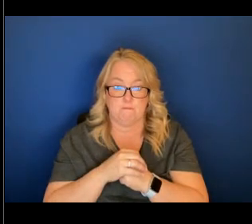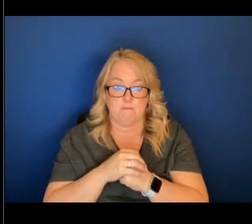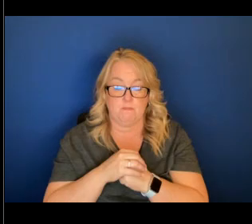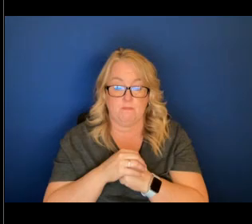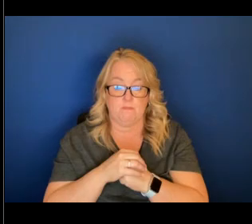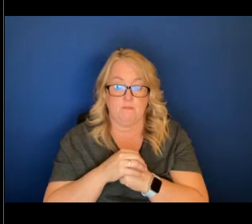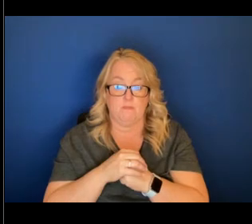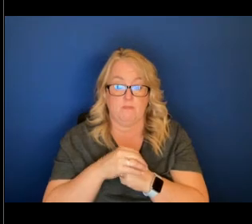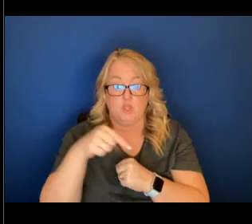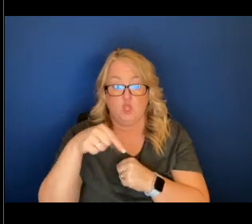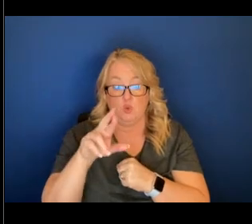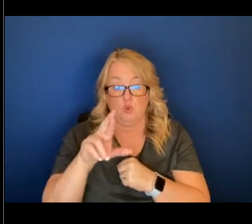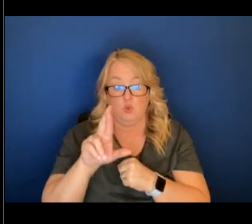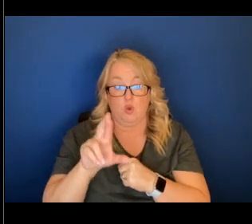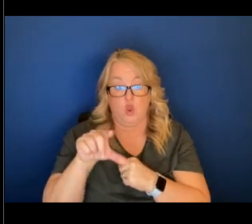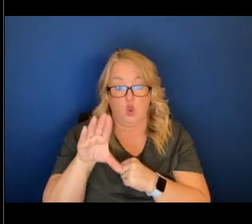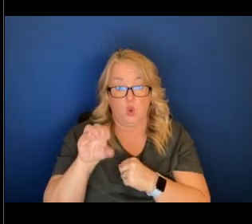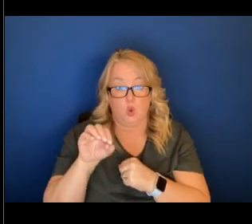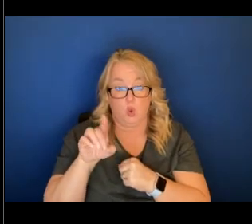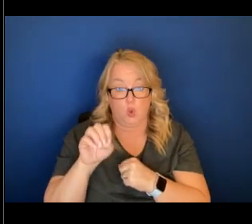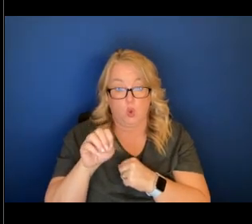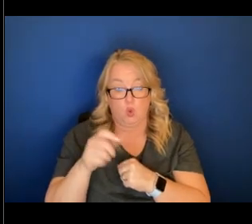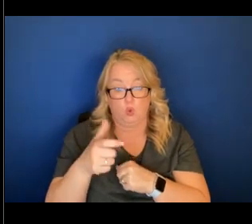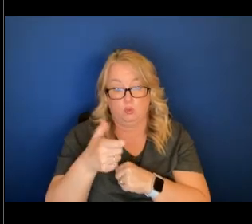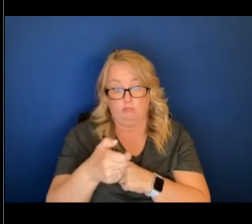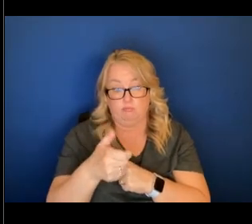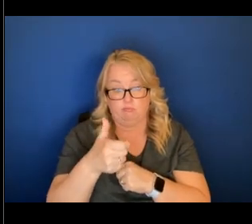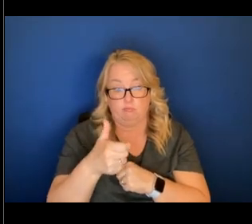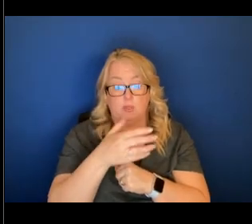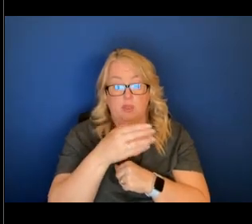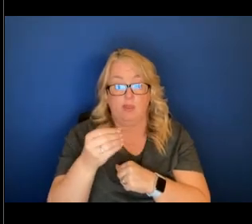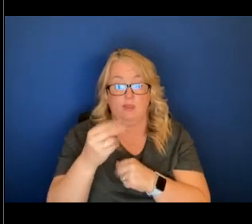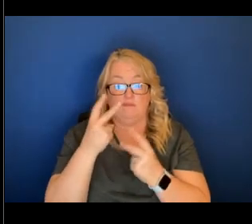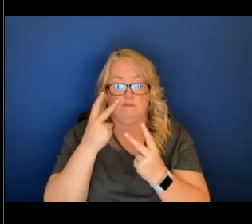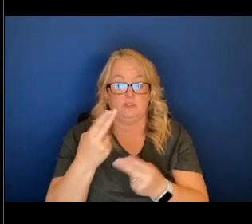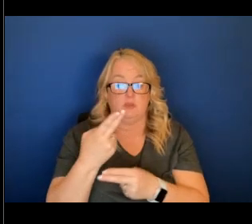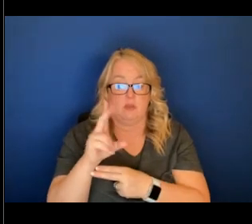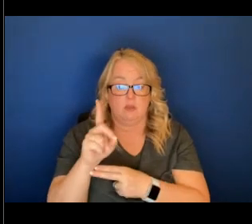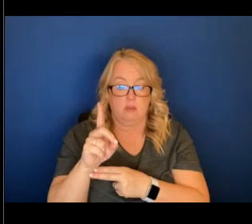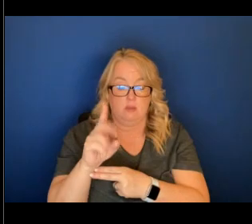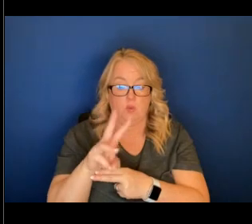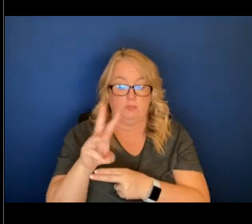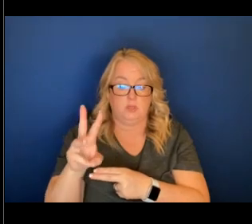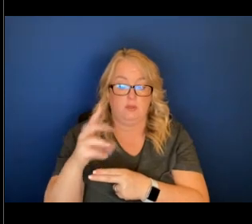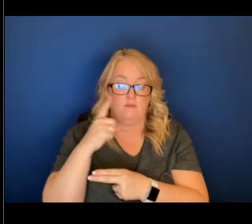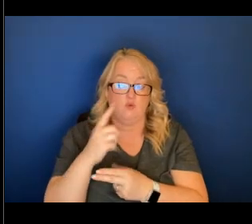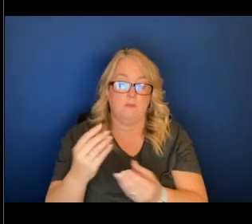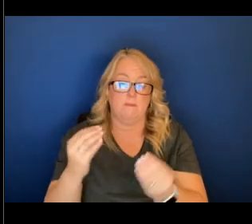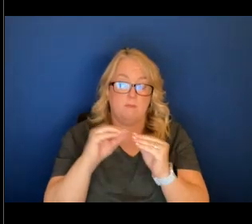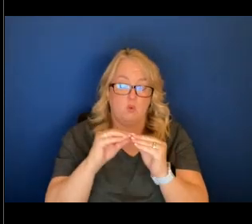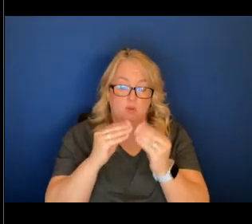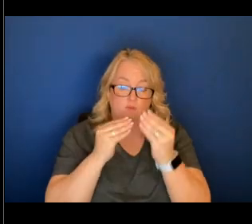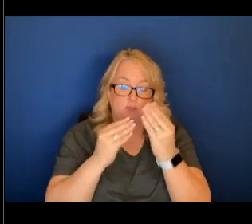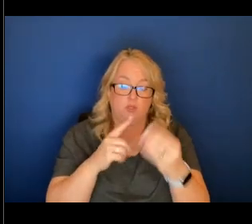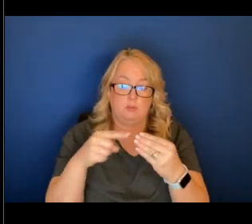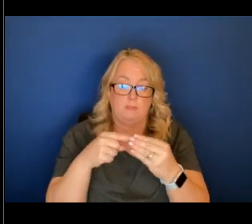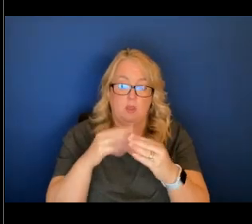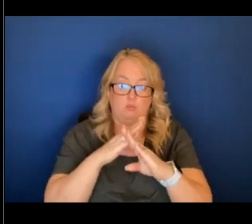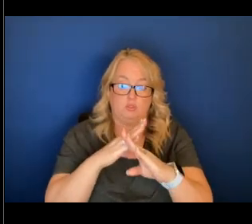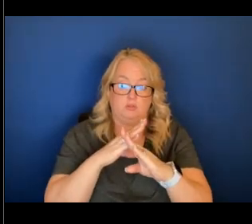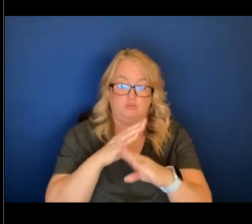Scan this QR code or visit HUD's website for more information about the protections and